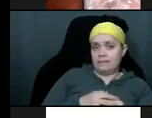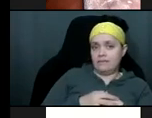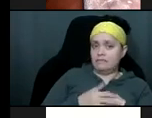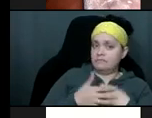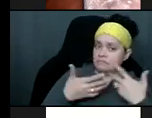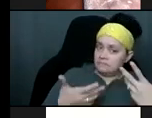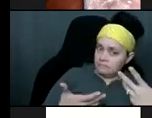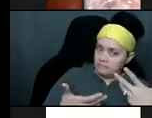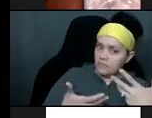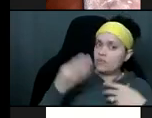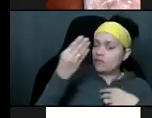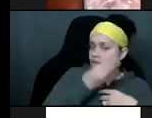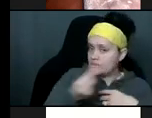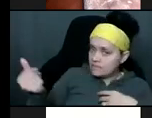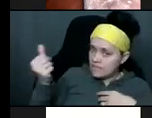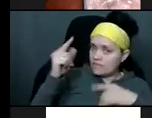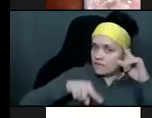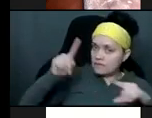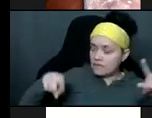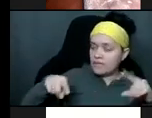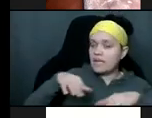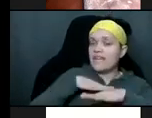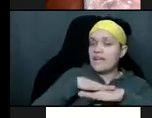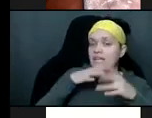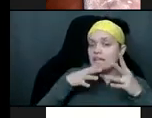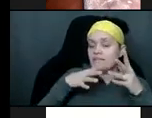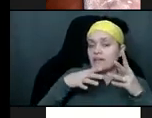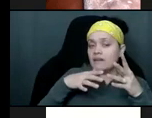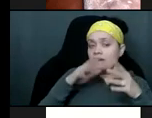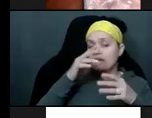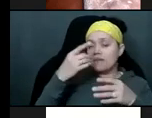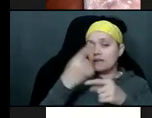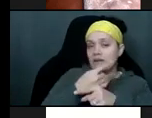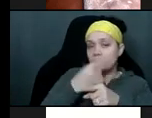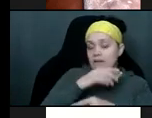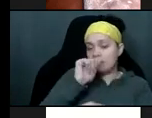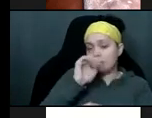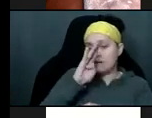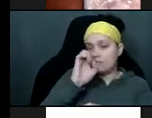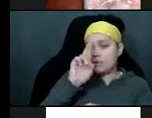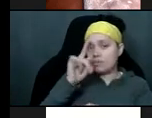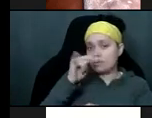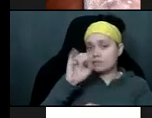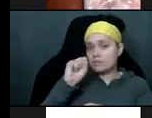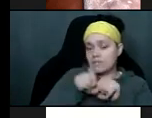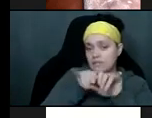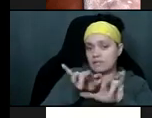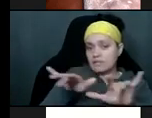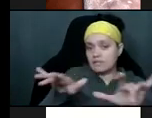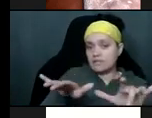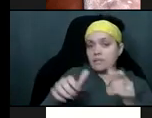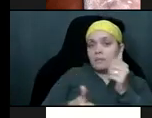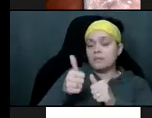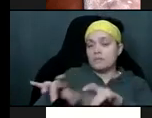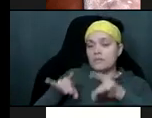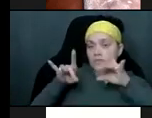Well, there are a variety of the native peoples. The Aboriginal peoples or Aborigines, yeah, they have spread out through much of